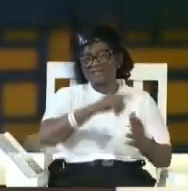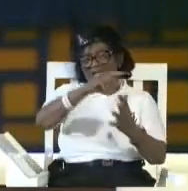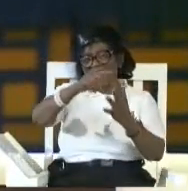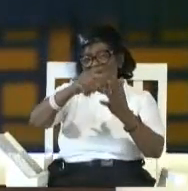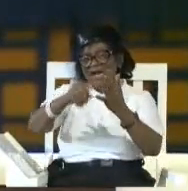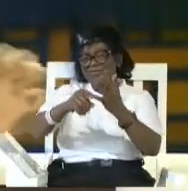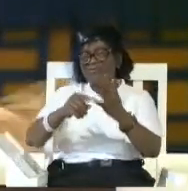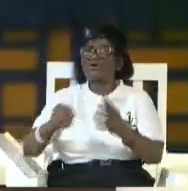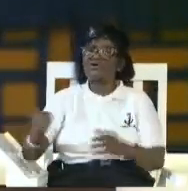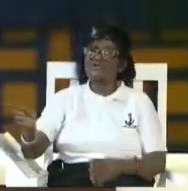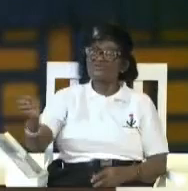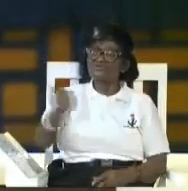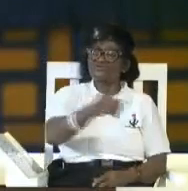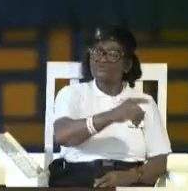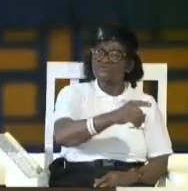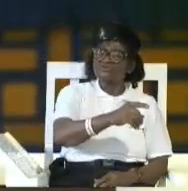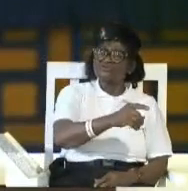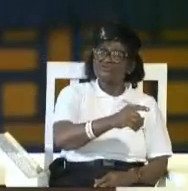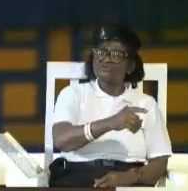and I want to speak to him,